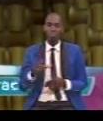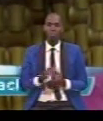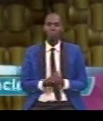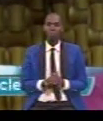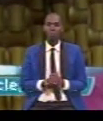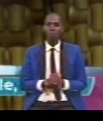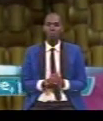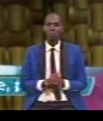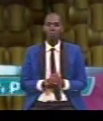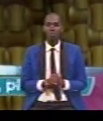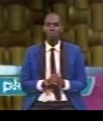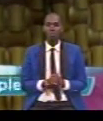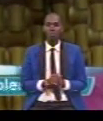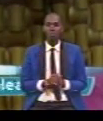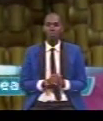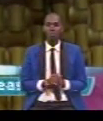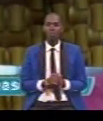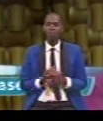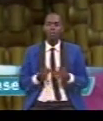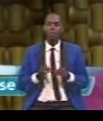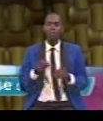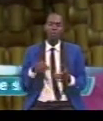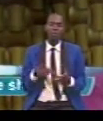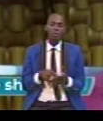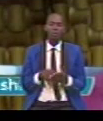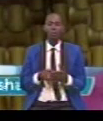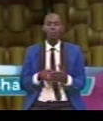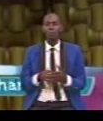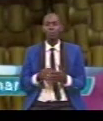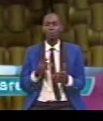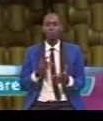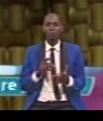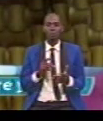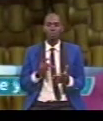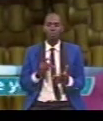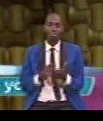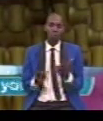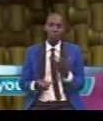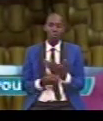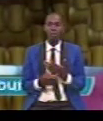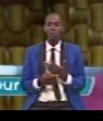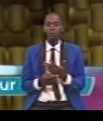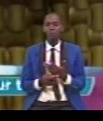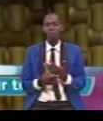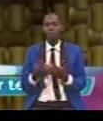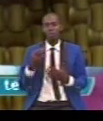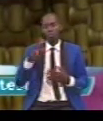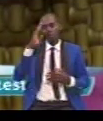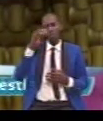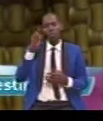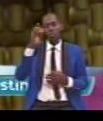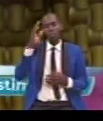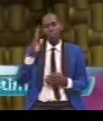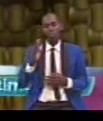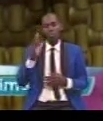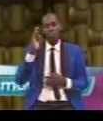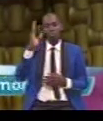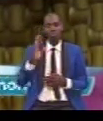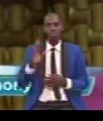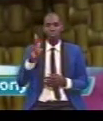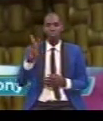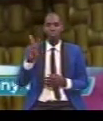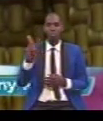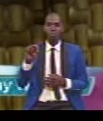District. During this program of Man of God, Dr. Pastor Kumuyi, when